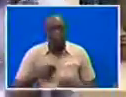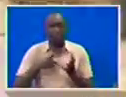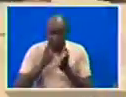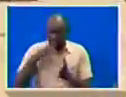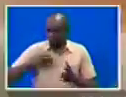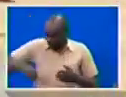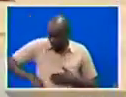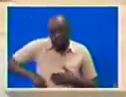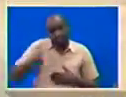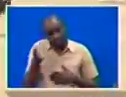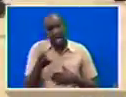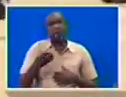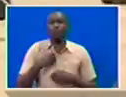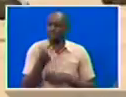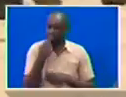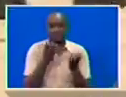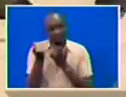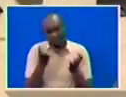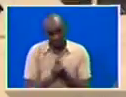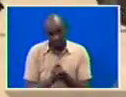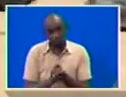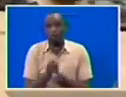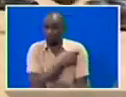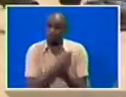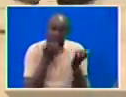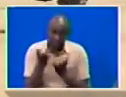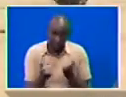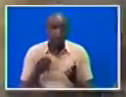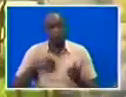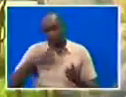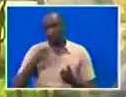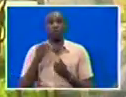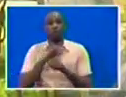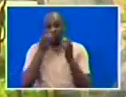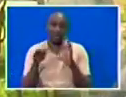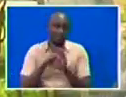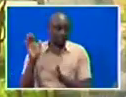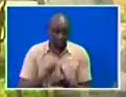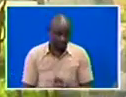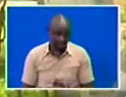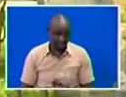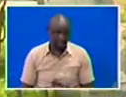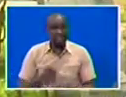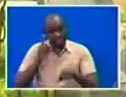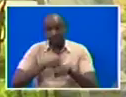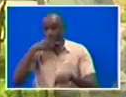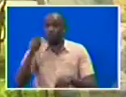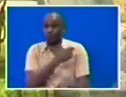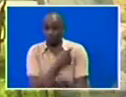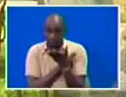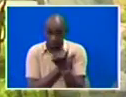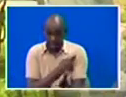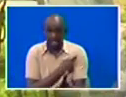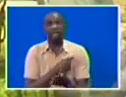of pocket for their medical services or that of their loved ones. Iko inafuatilia uzi hospitali. Mambo